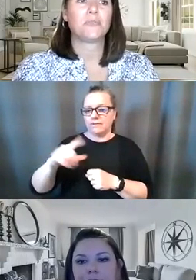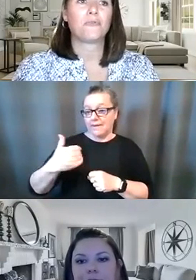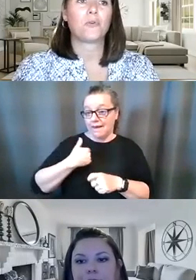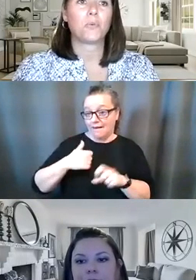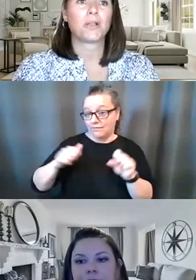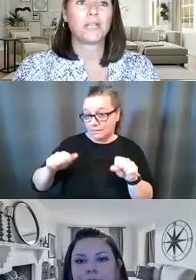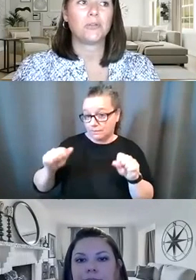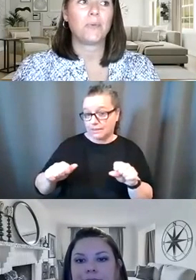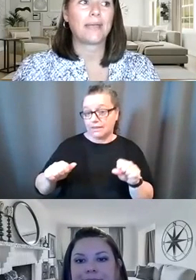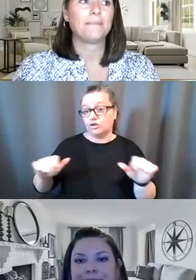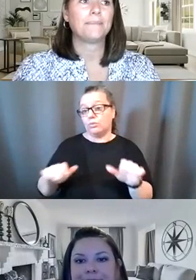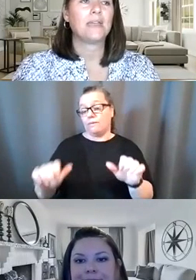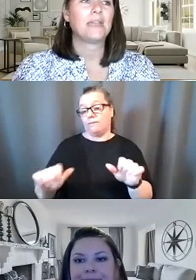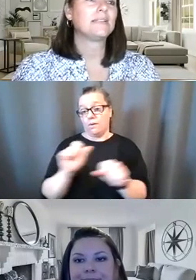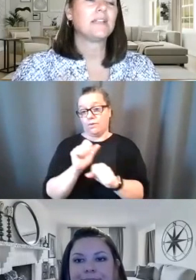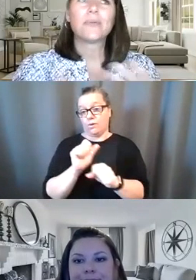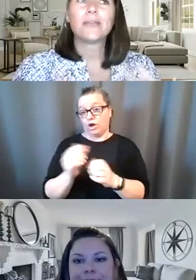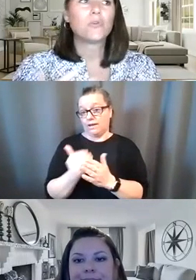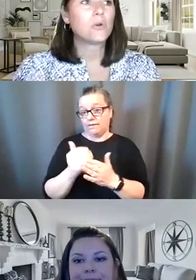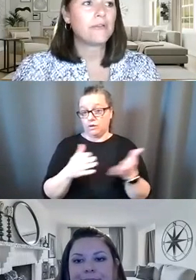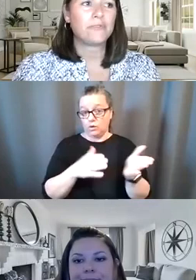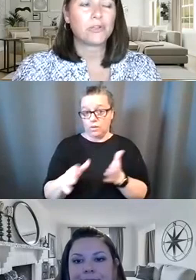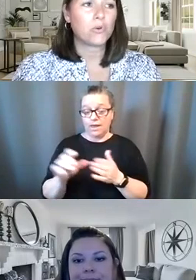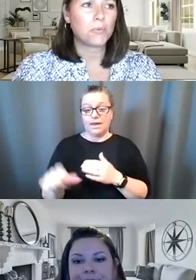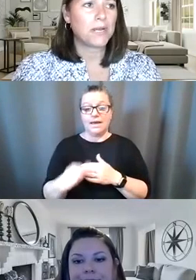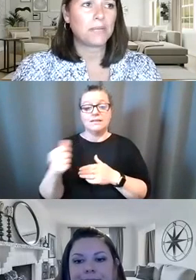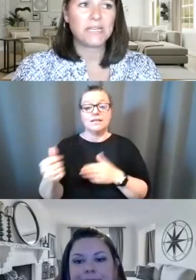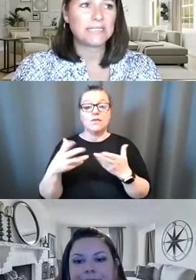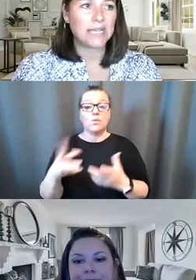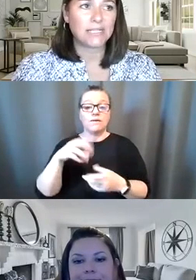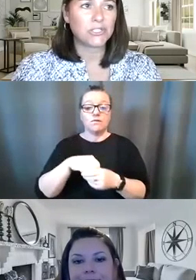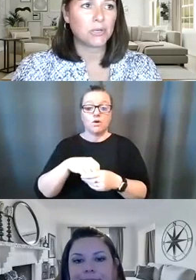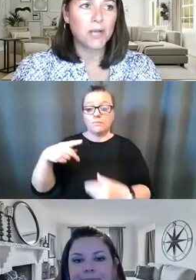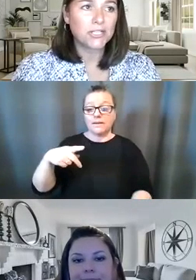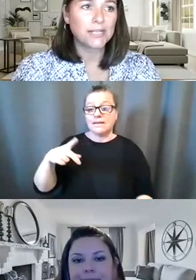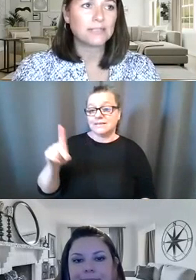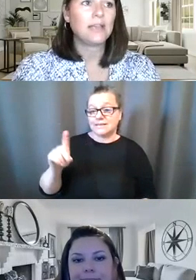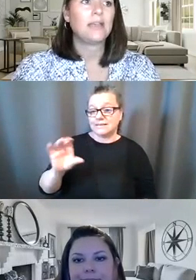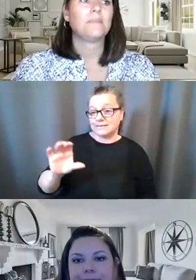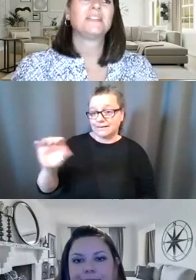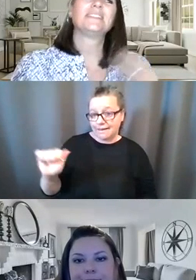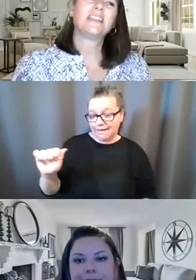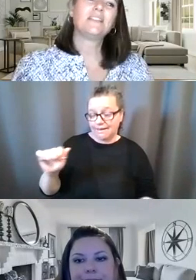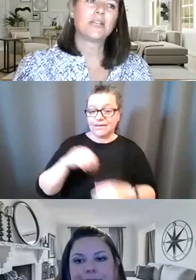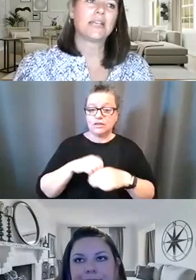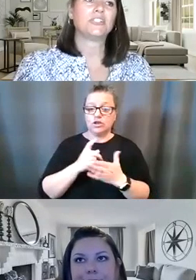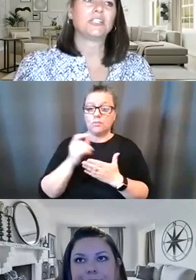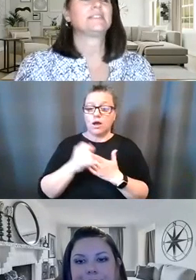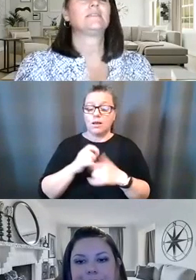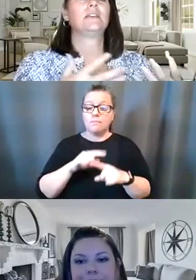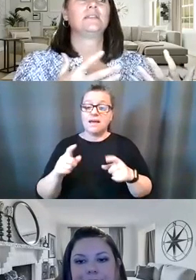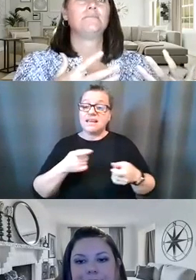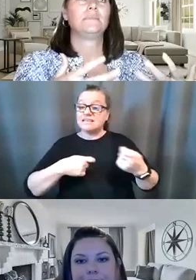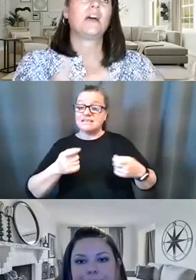to perform the work in a new way. It's another way of incorporating PDCA into your project, but instead of looking at